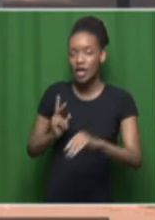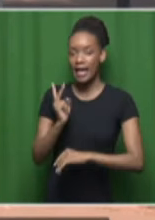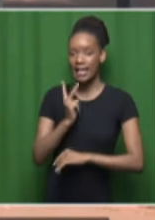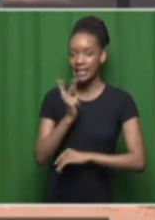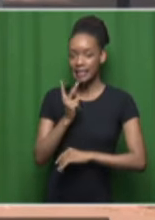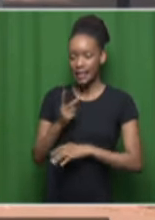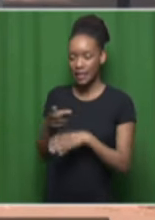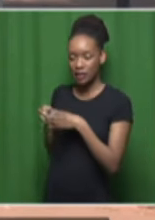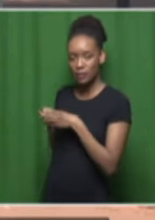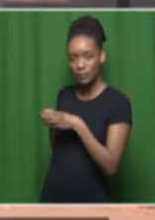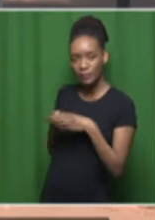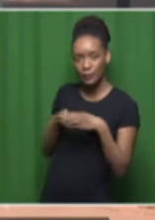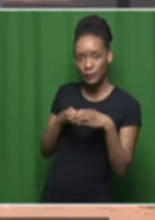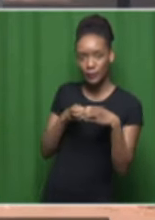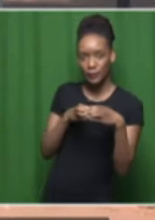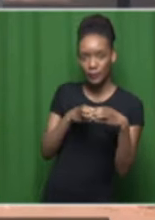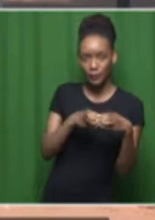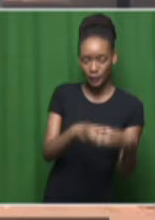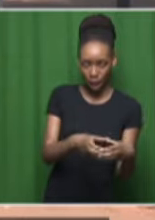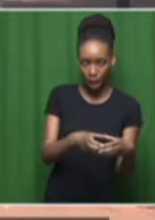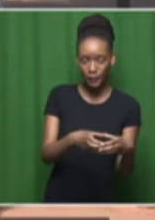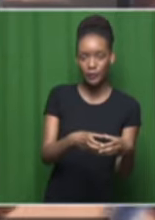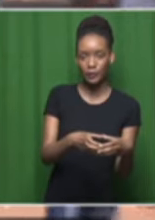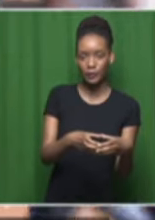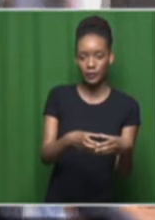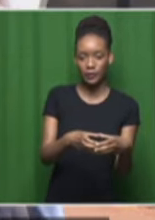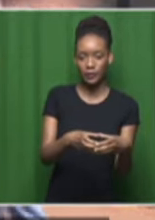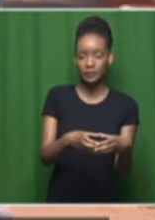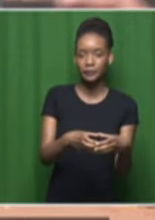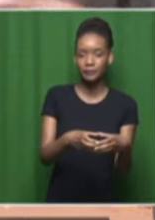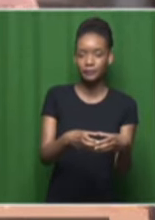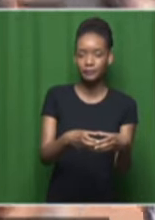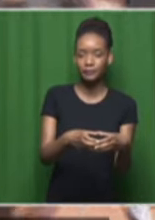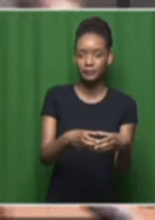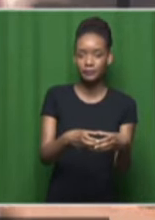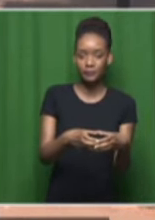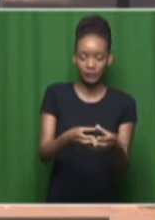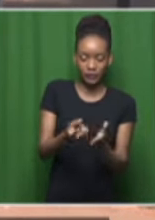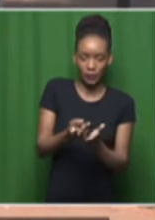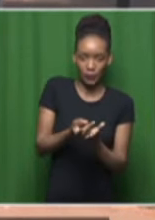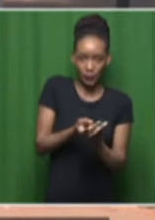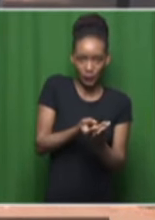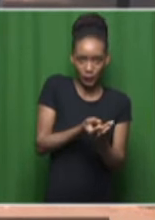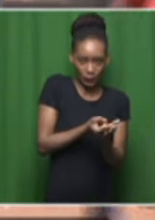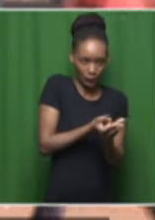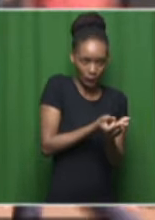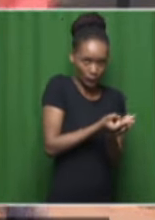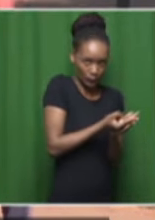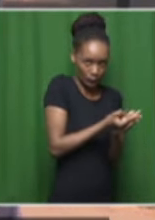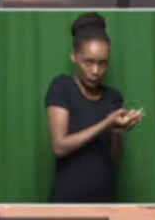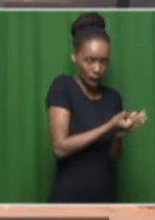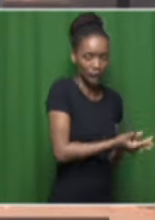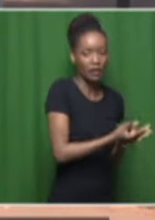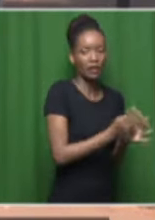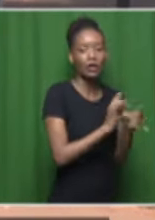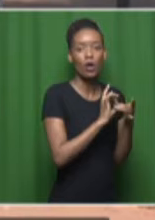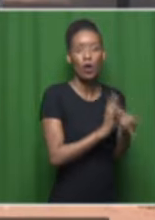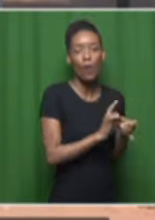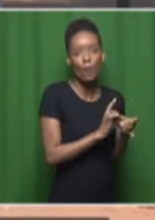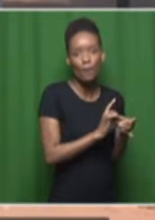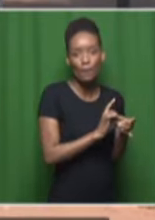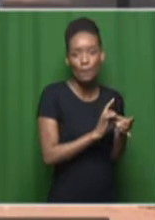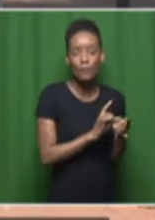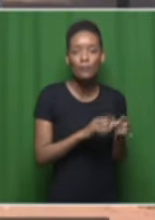and in groups then they will then accompany the body until it reaches Kwaphindangene. And